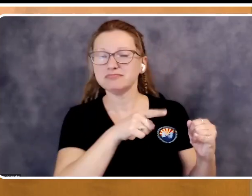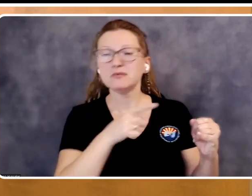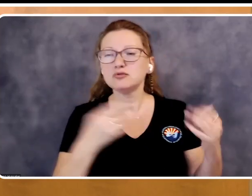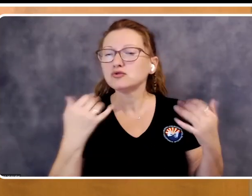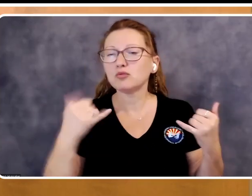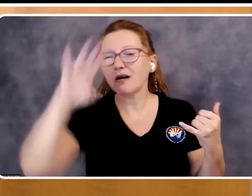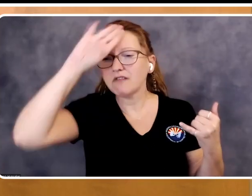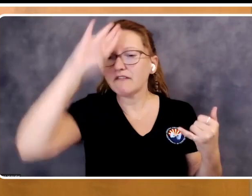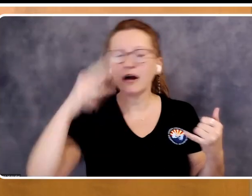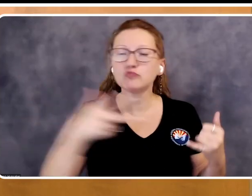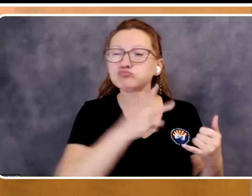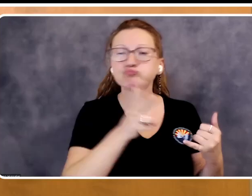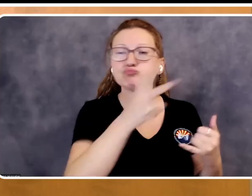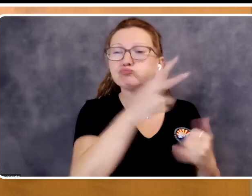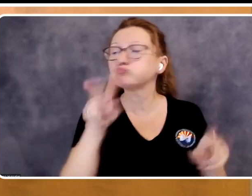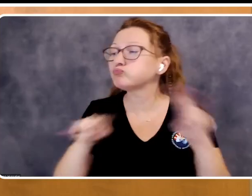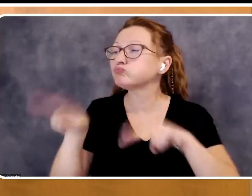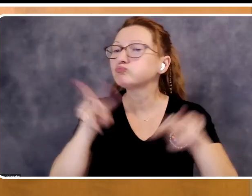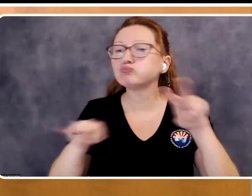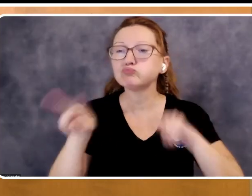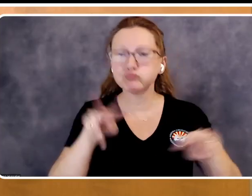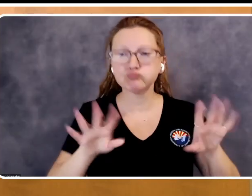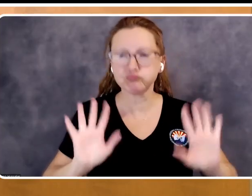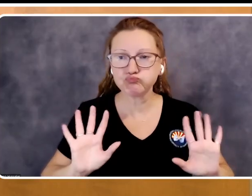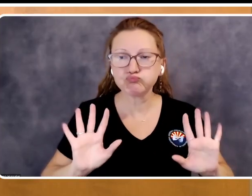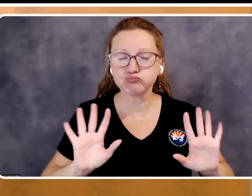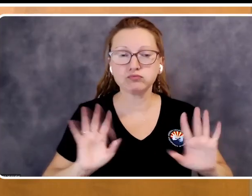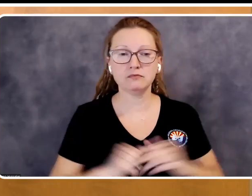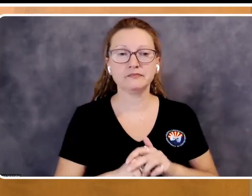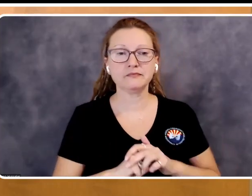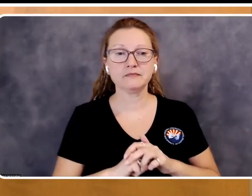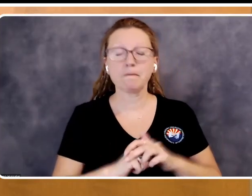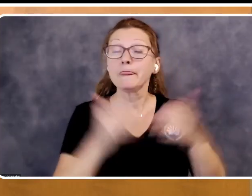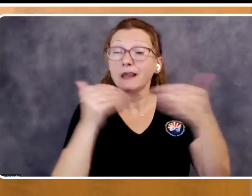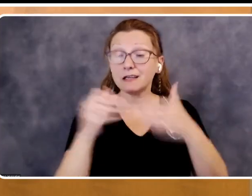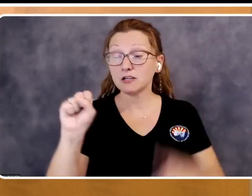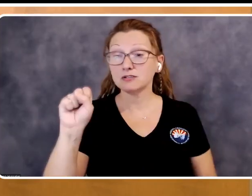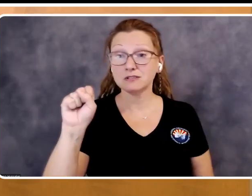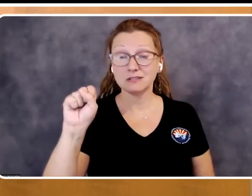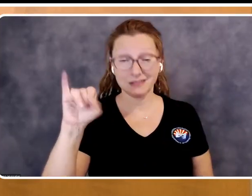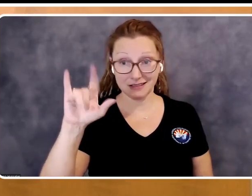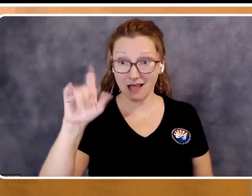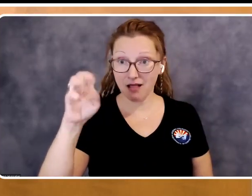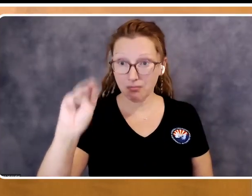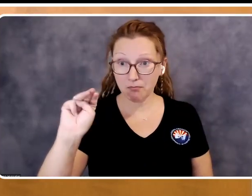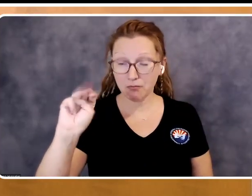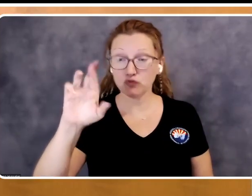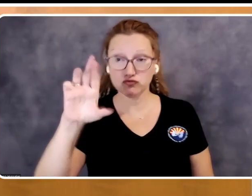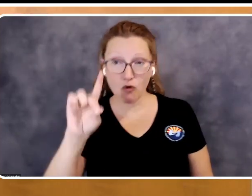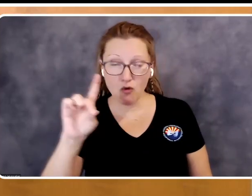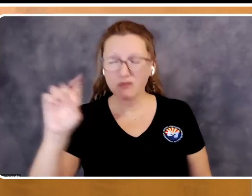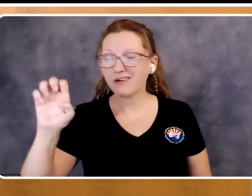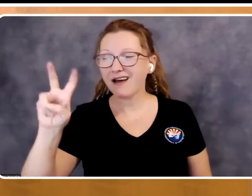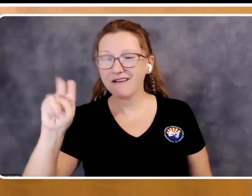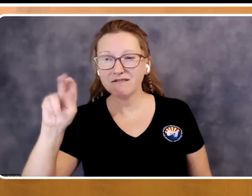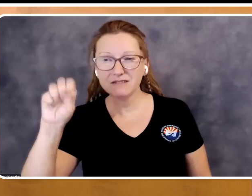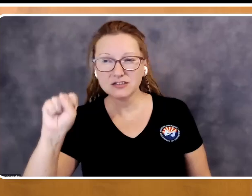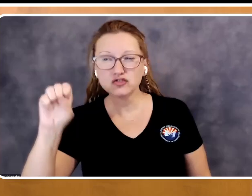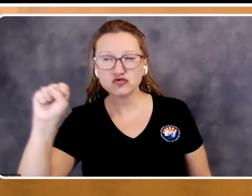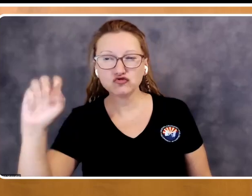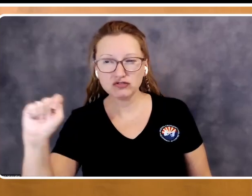patrol drive-by. Working our way up the Asylum Road, that Evan Street area. That